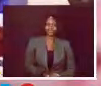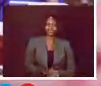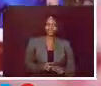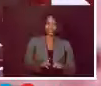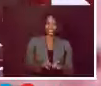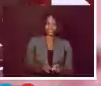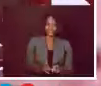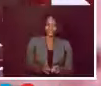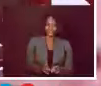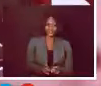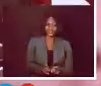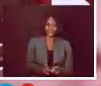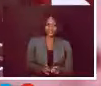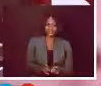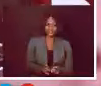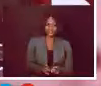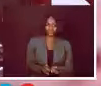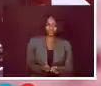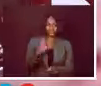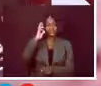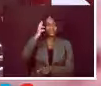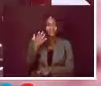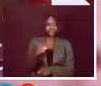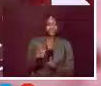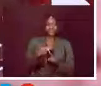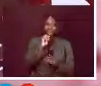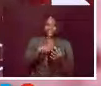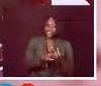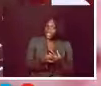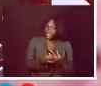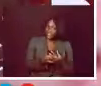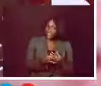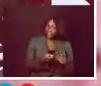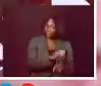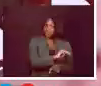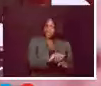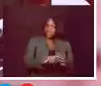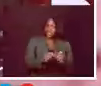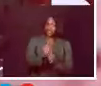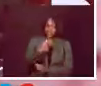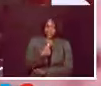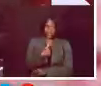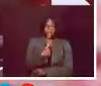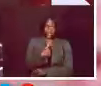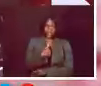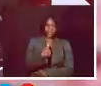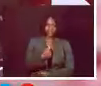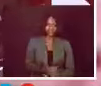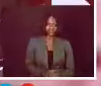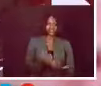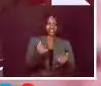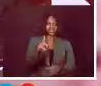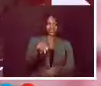compositions, yes, that's how come. So it didn't start with him, it really started with me. Mr. Speaker,